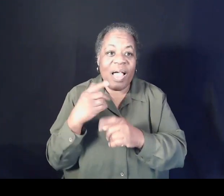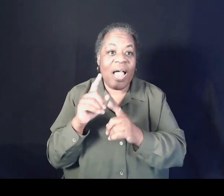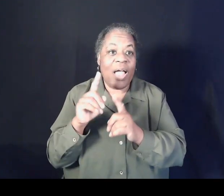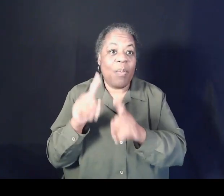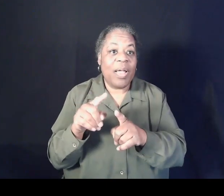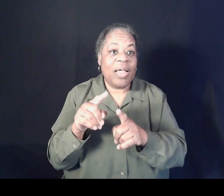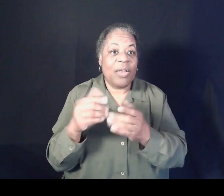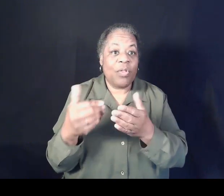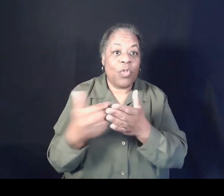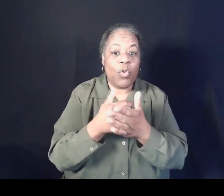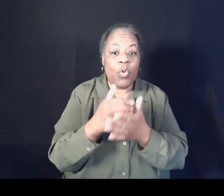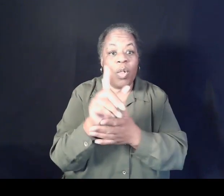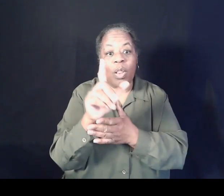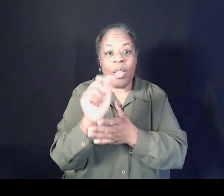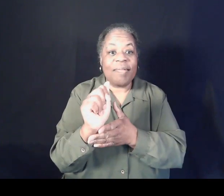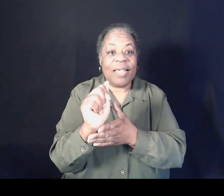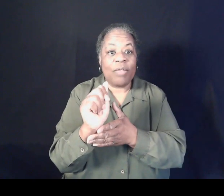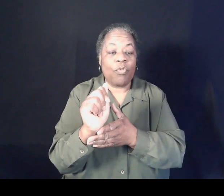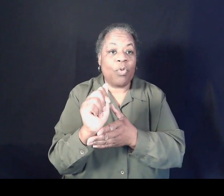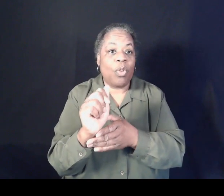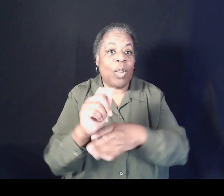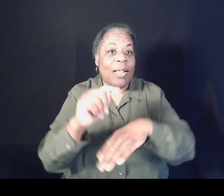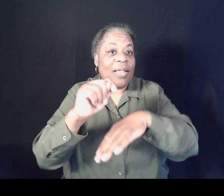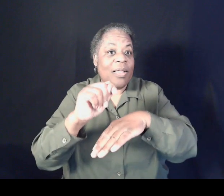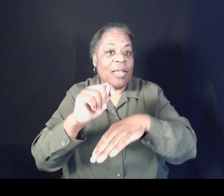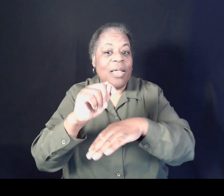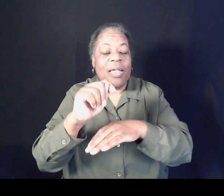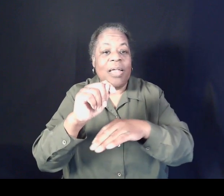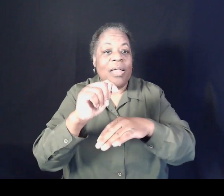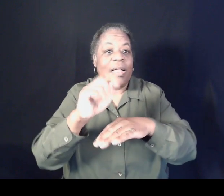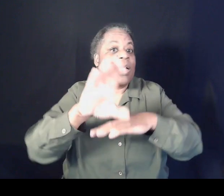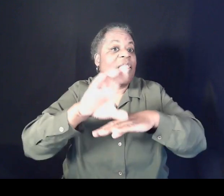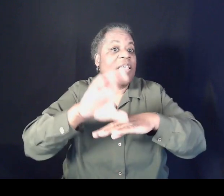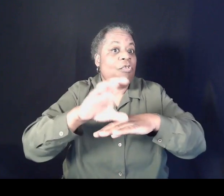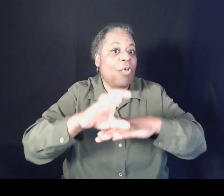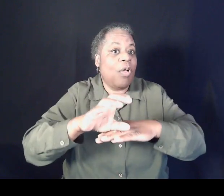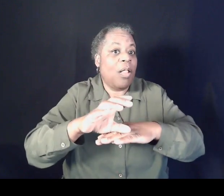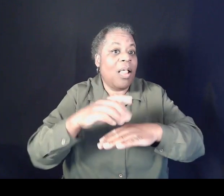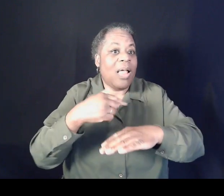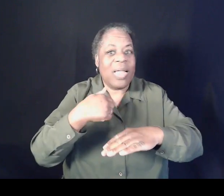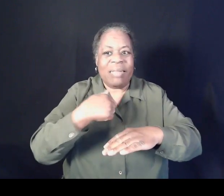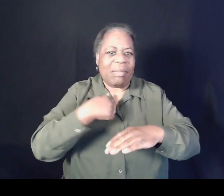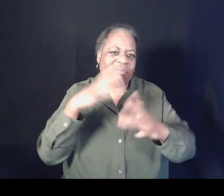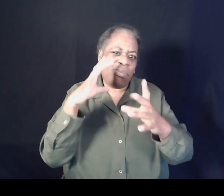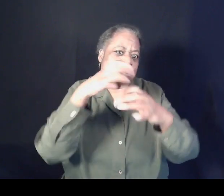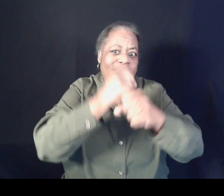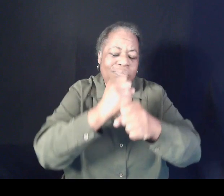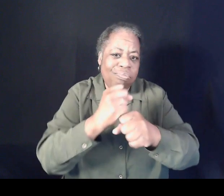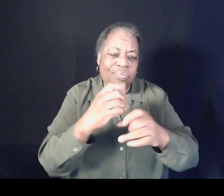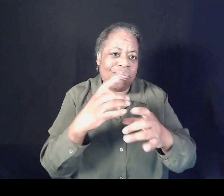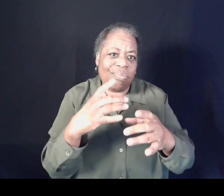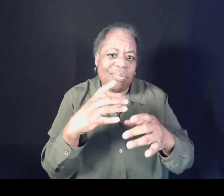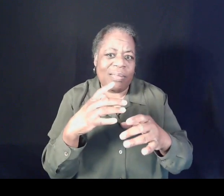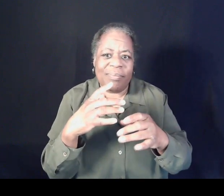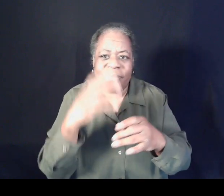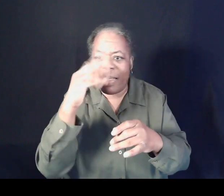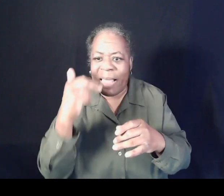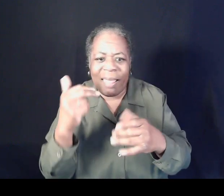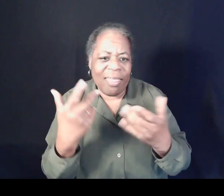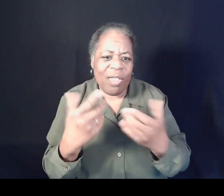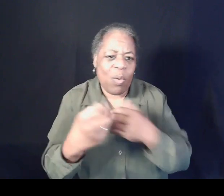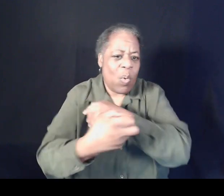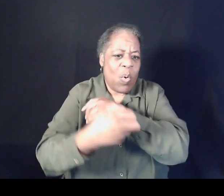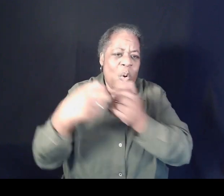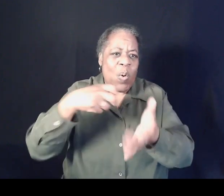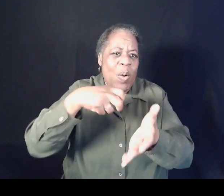Angeles Cathedral. Personally, I don't get too caught up in a Catholic or Protestant space. It's a place of worship and